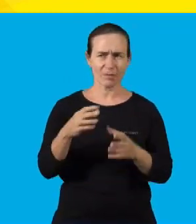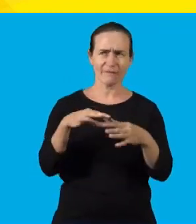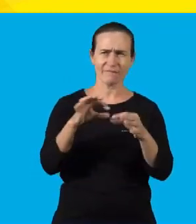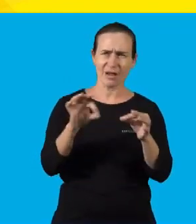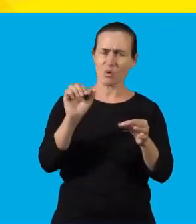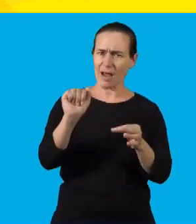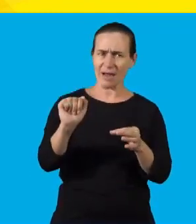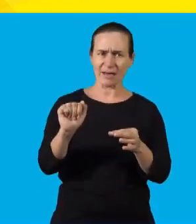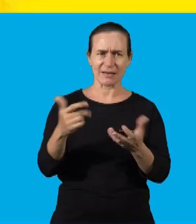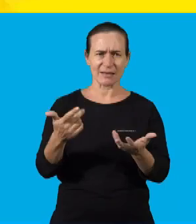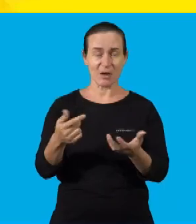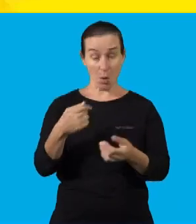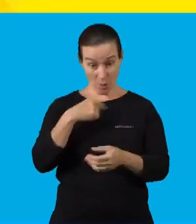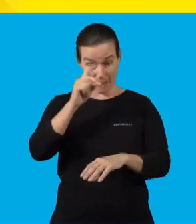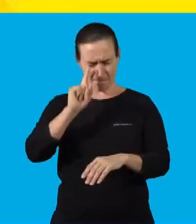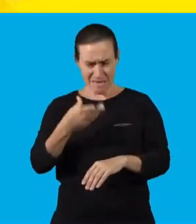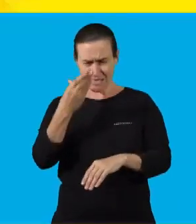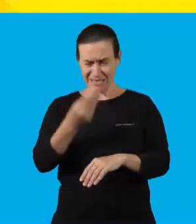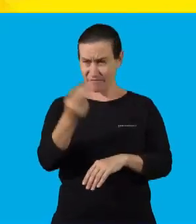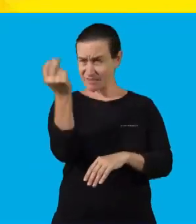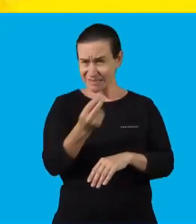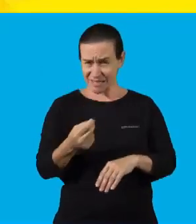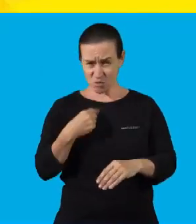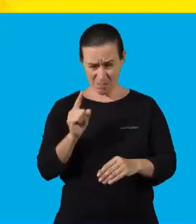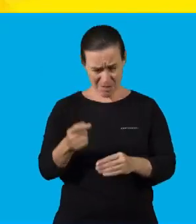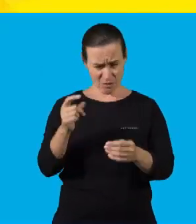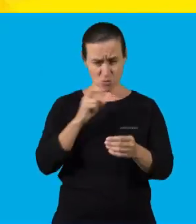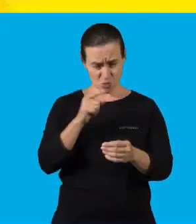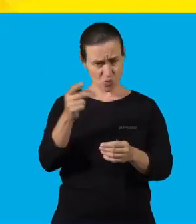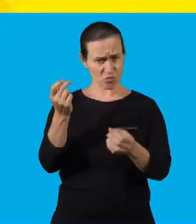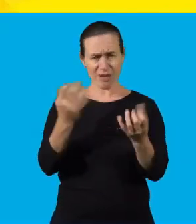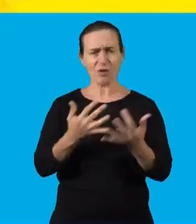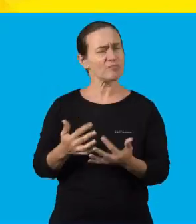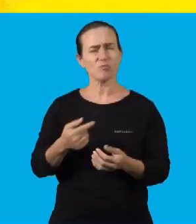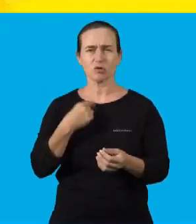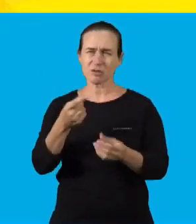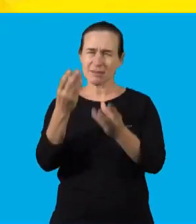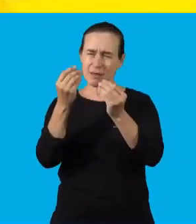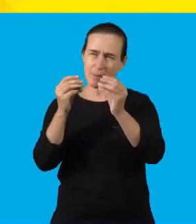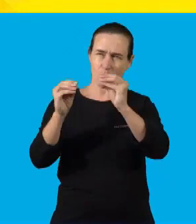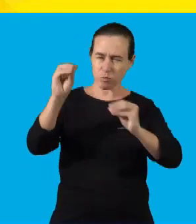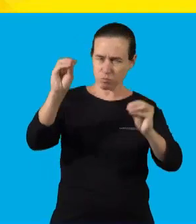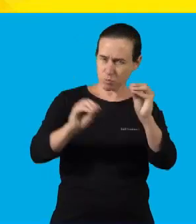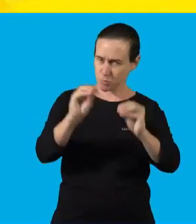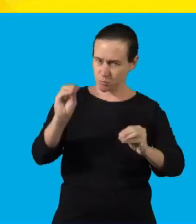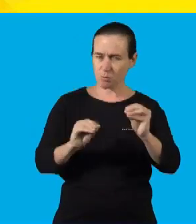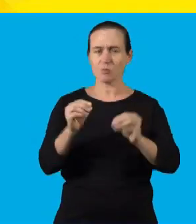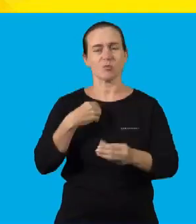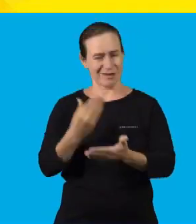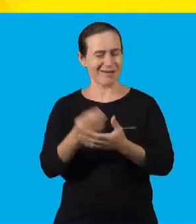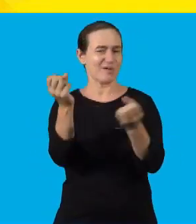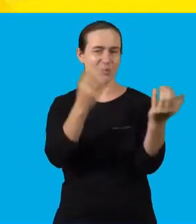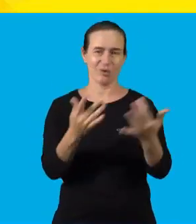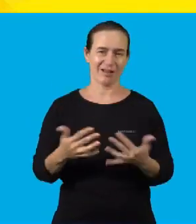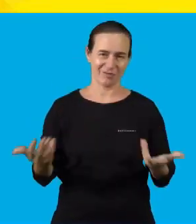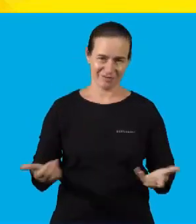the value of A, which we didn't need a sketch for us to calculate. We had a point, we just substituted everything that we were given,